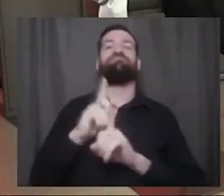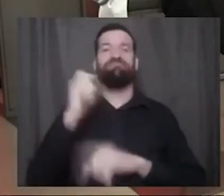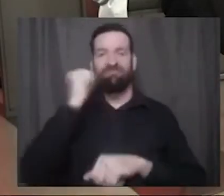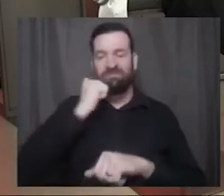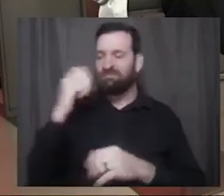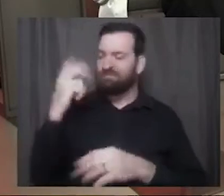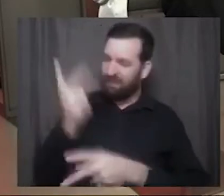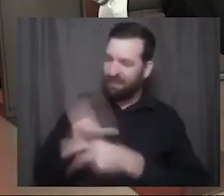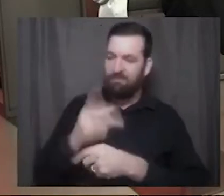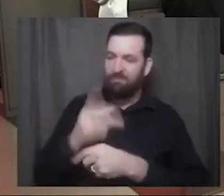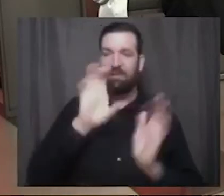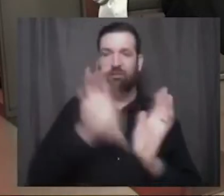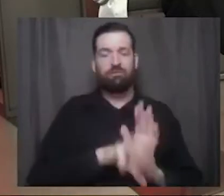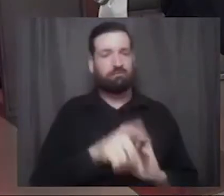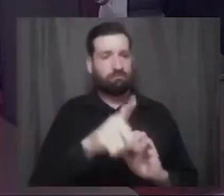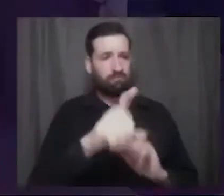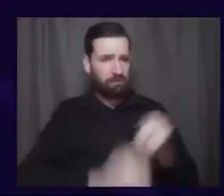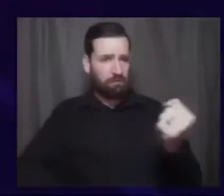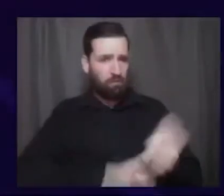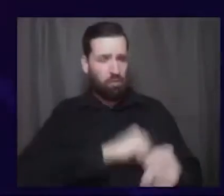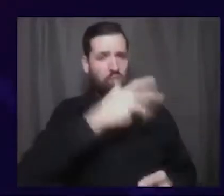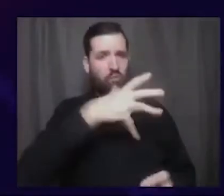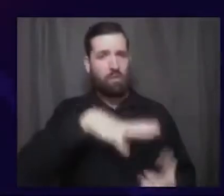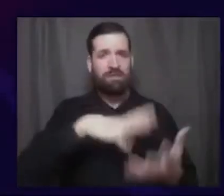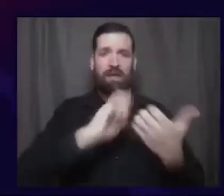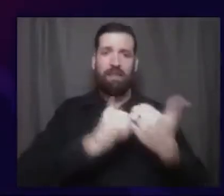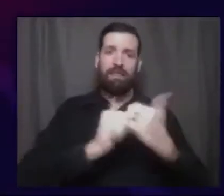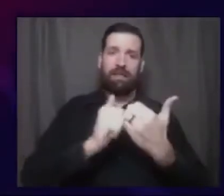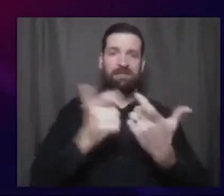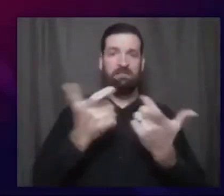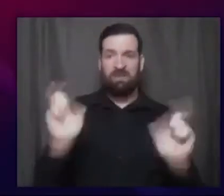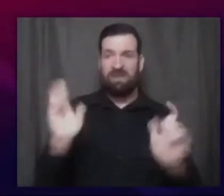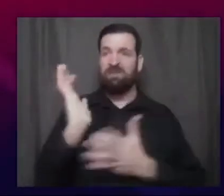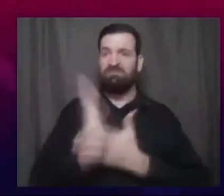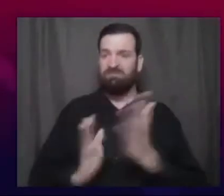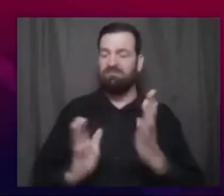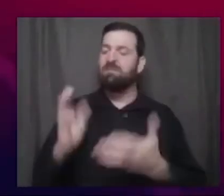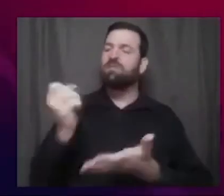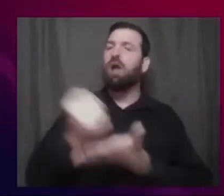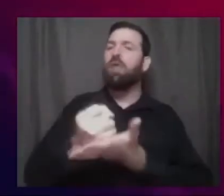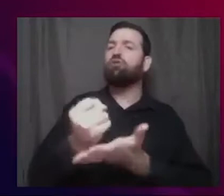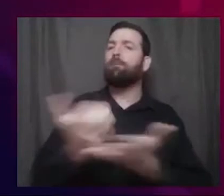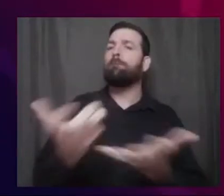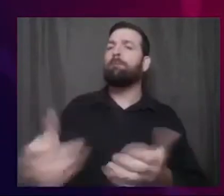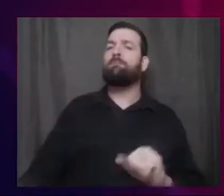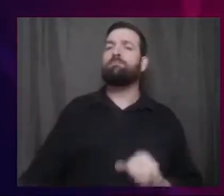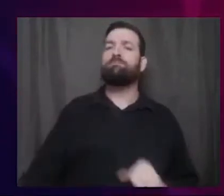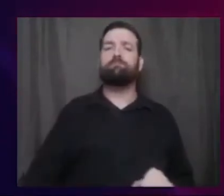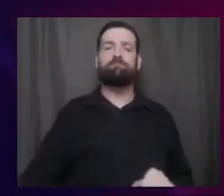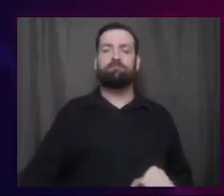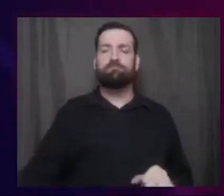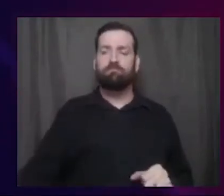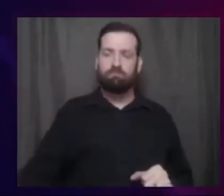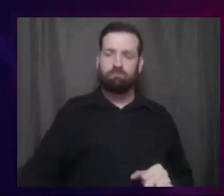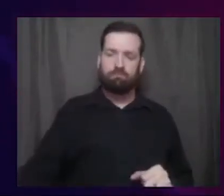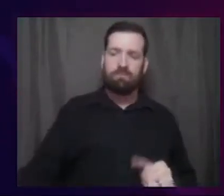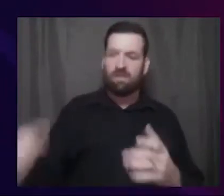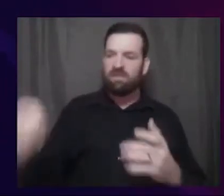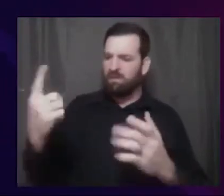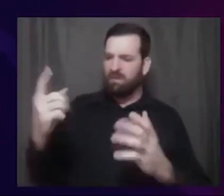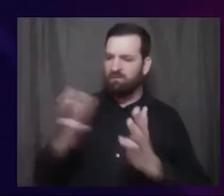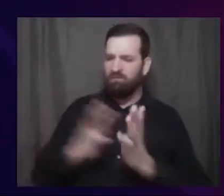You support women's athletics in a big way, though. Tell us about the scholarship. So it's just something I'm very passionate about and committed to. So we did